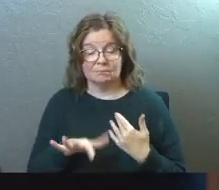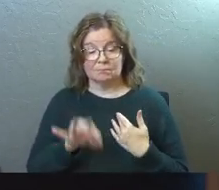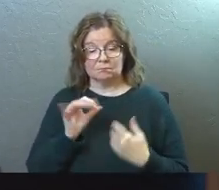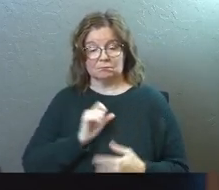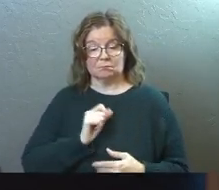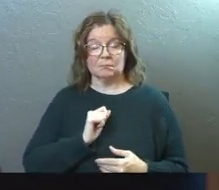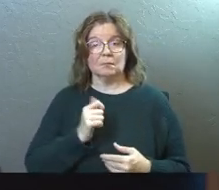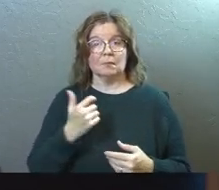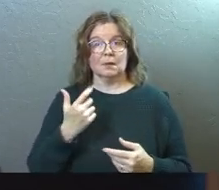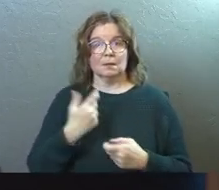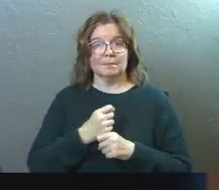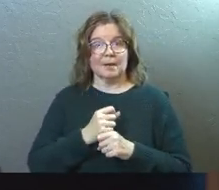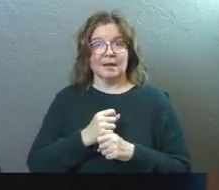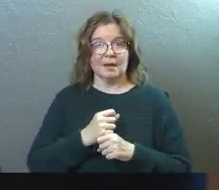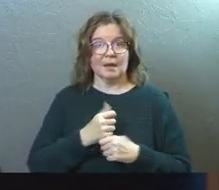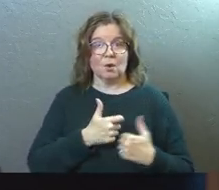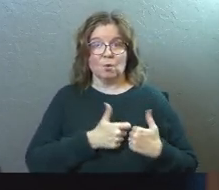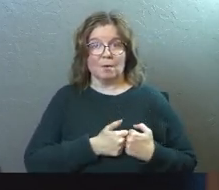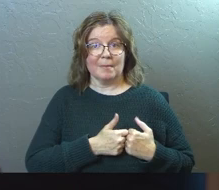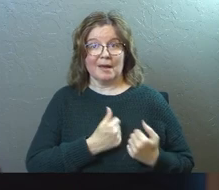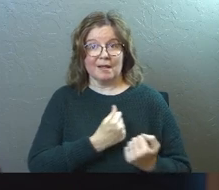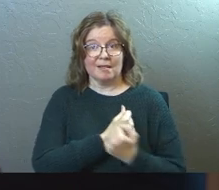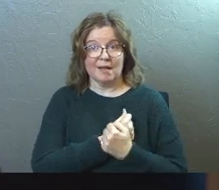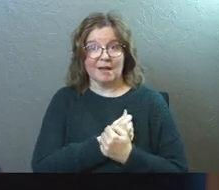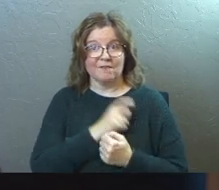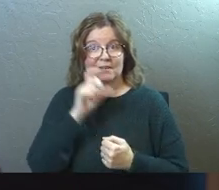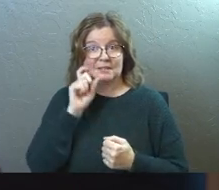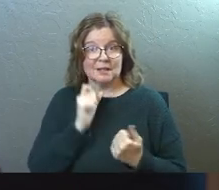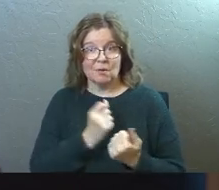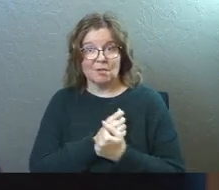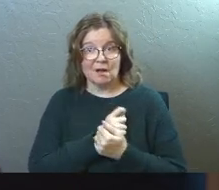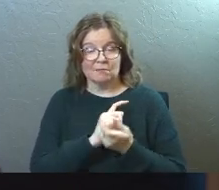find ourselves making romantic love and sexual